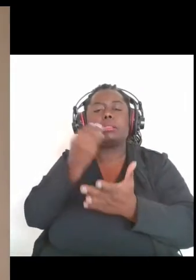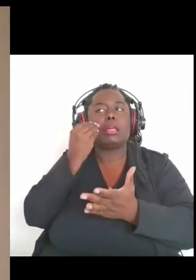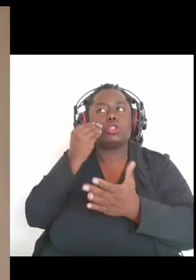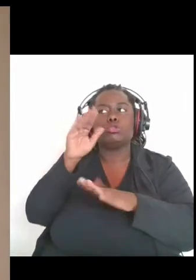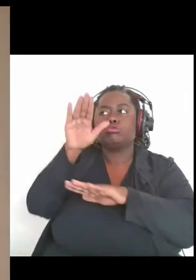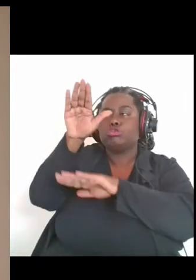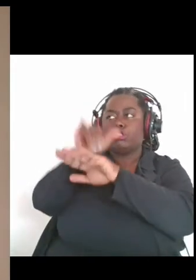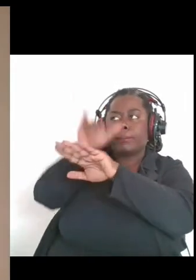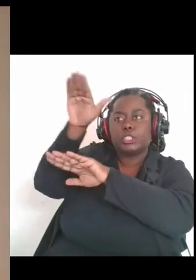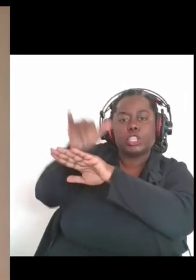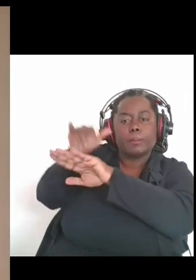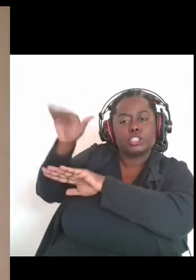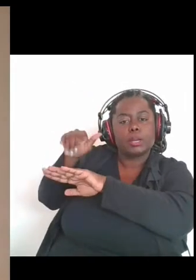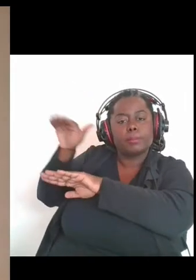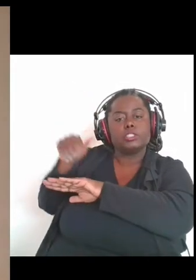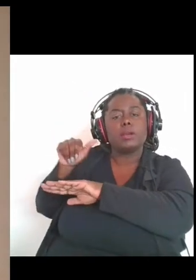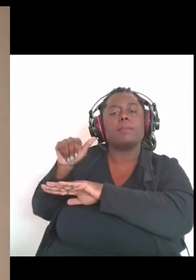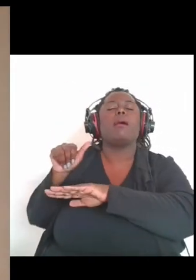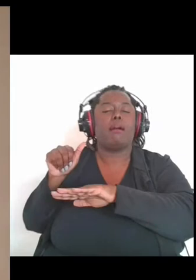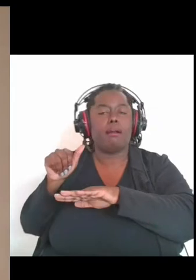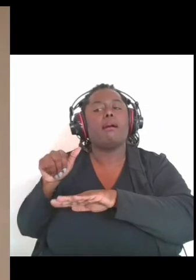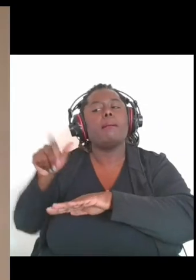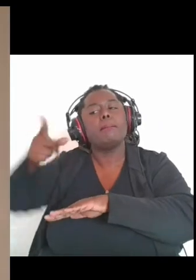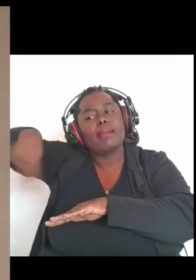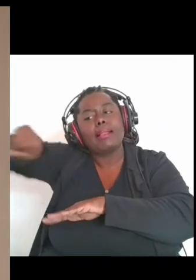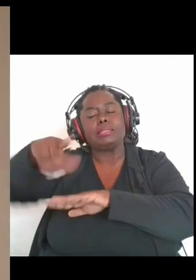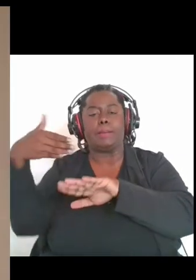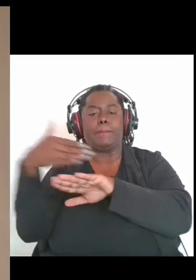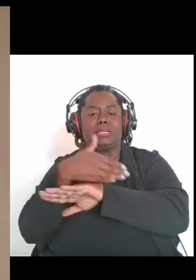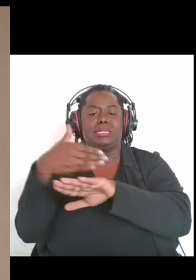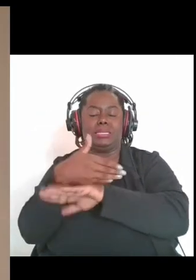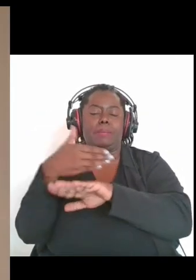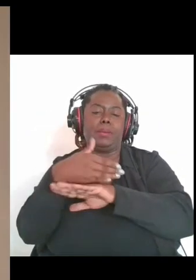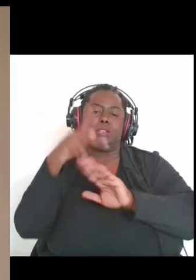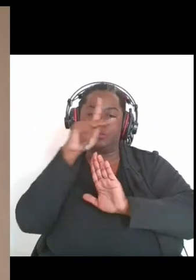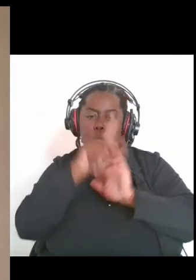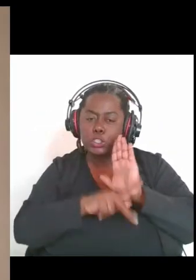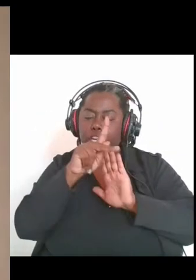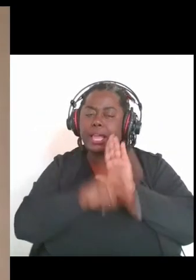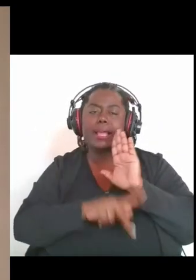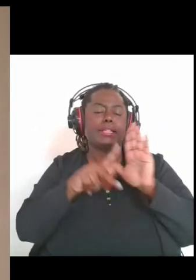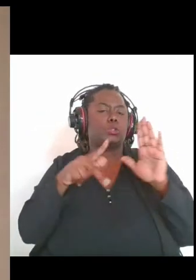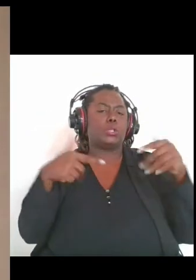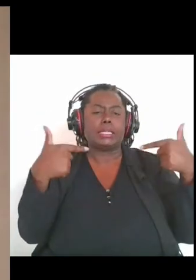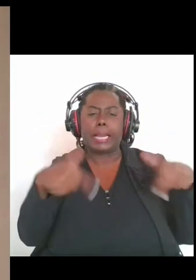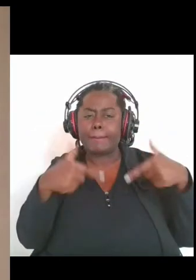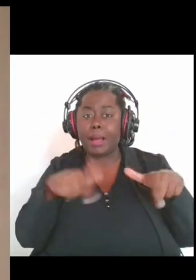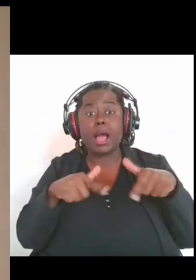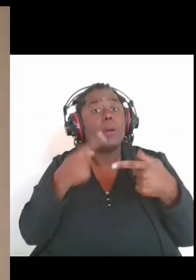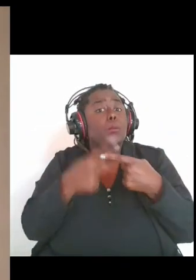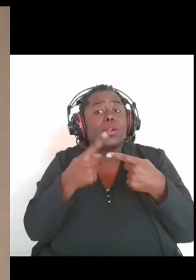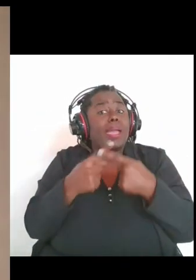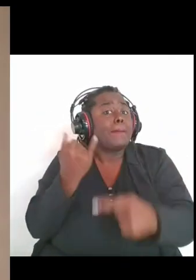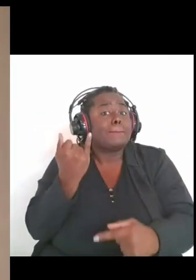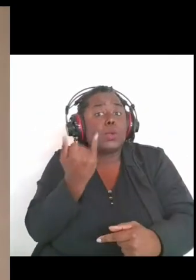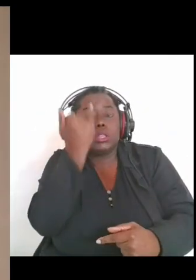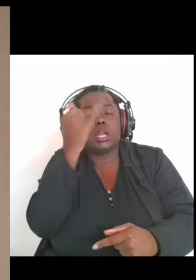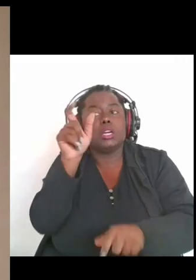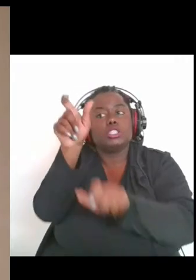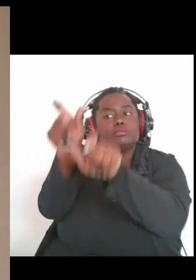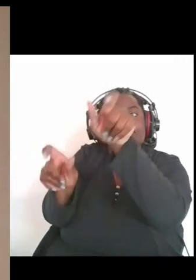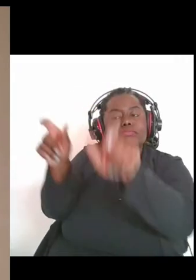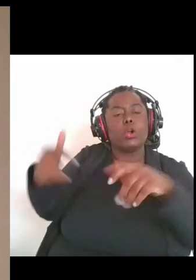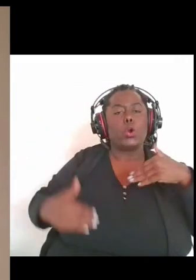to call them to come with me to be part of projects not just this work but also for those